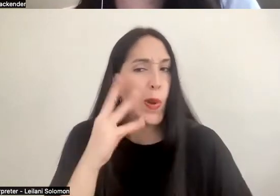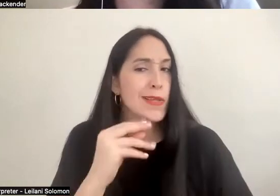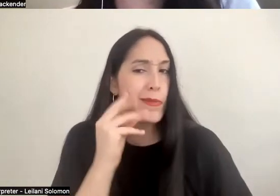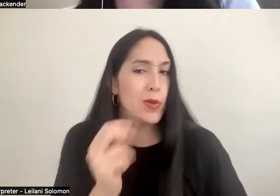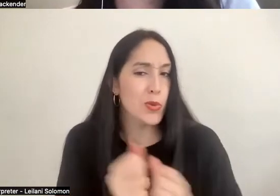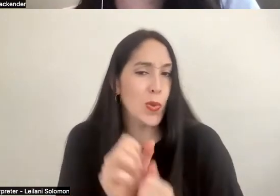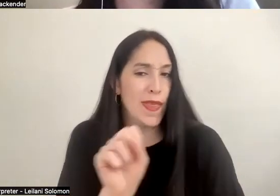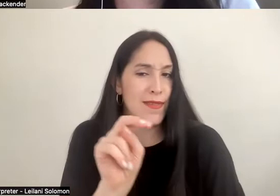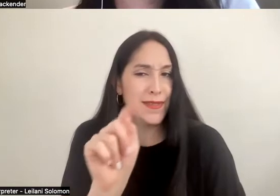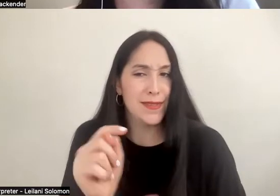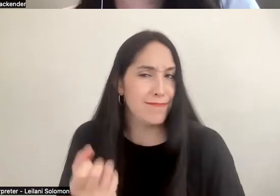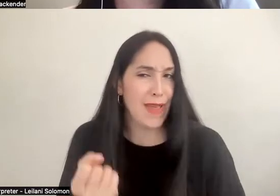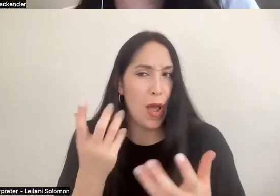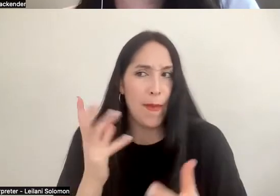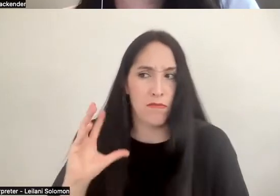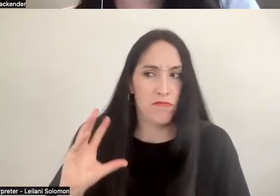year?